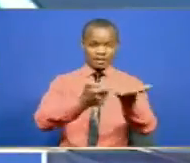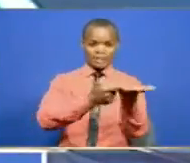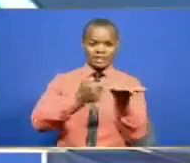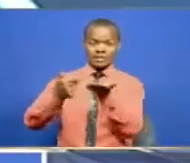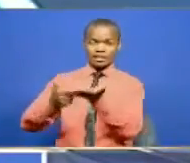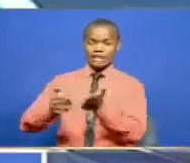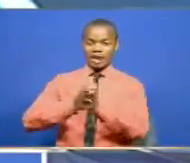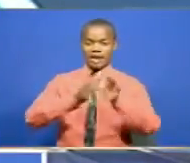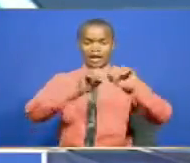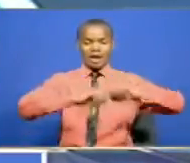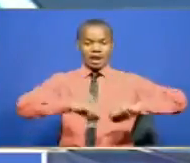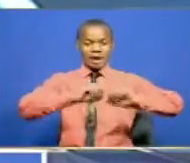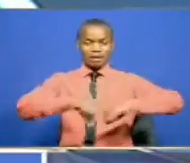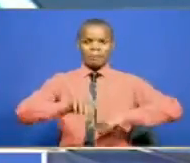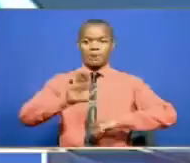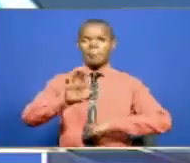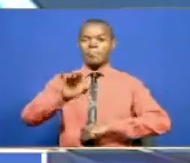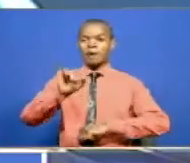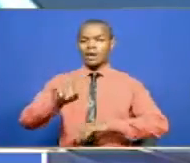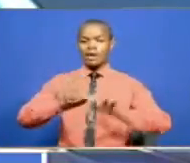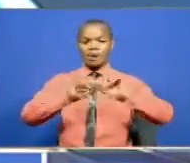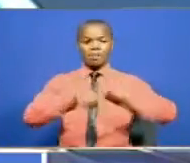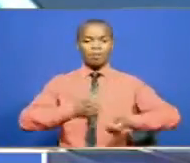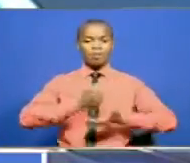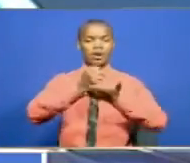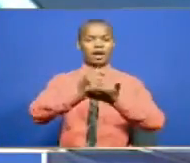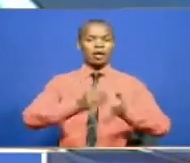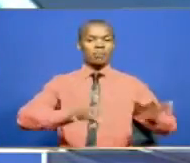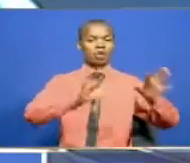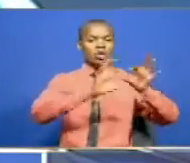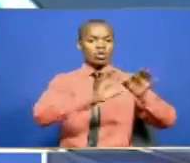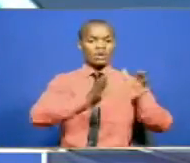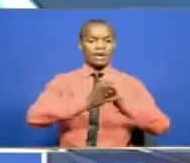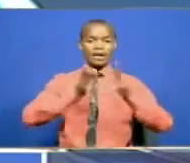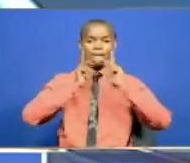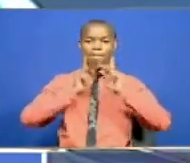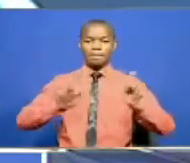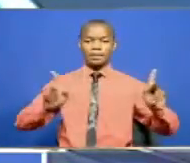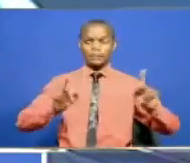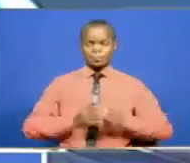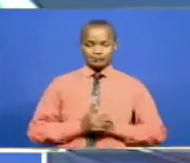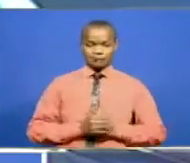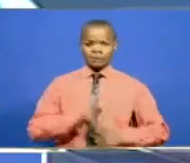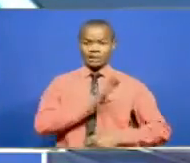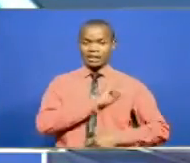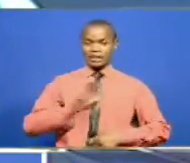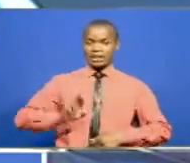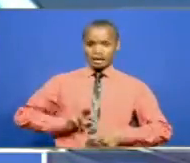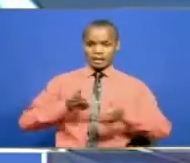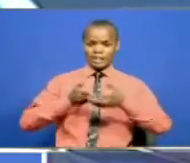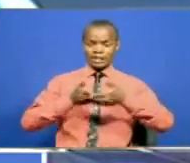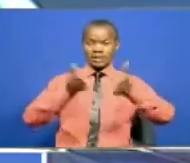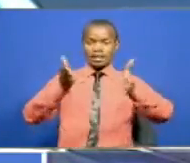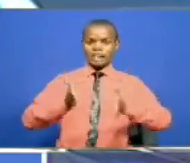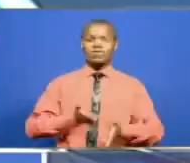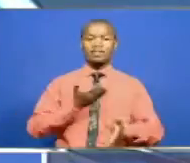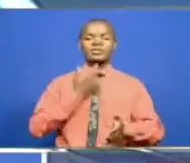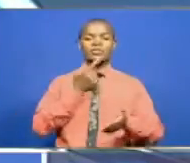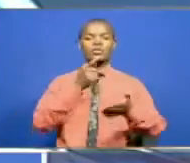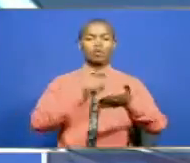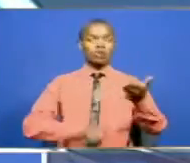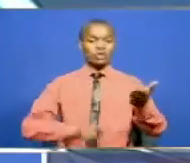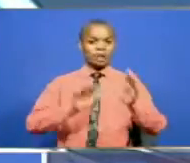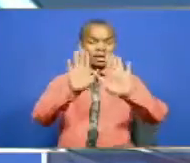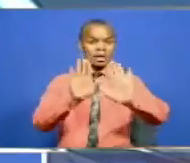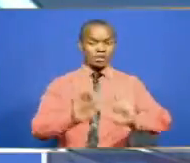Building Bridges report to help promote unity and peace in the country. The men of the cloth say there is need to take on board those